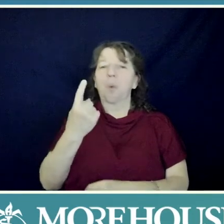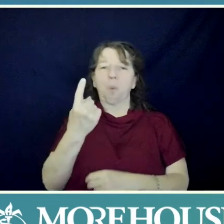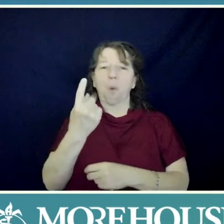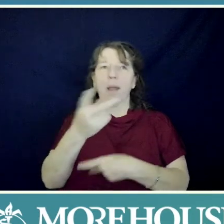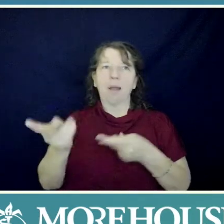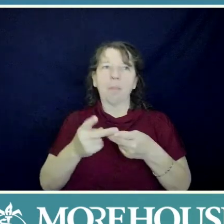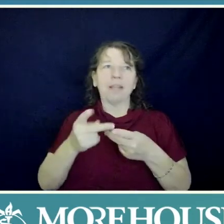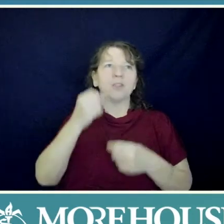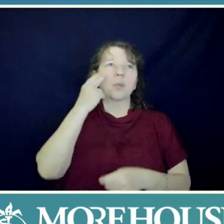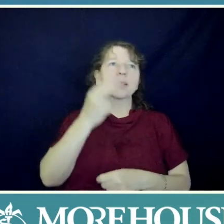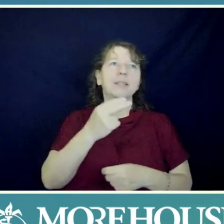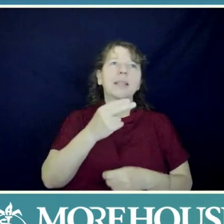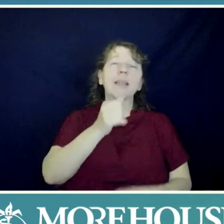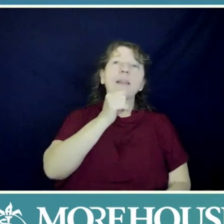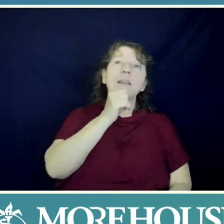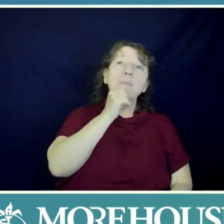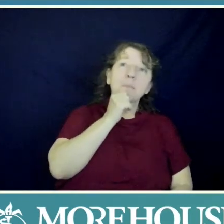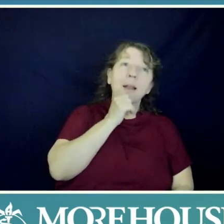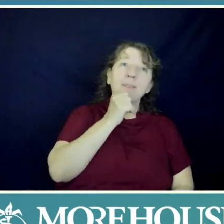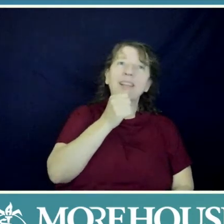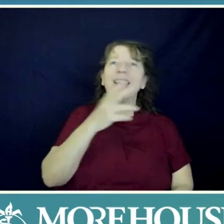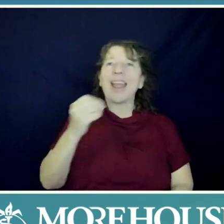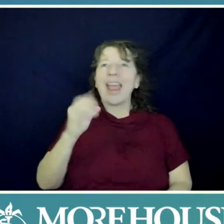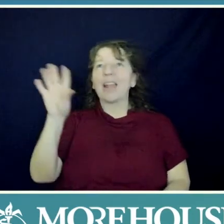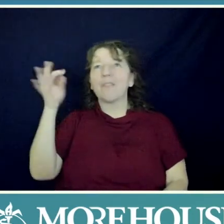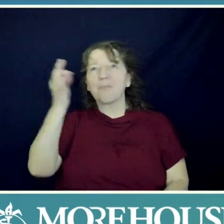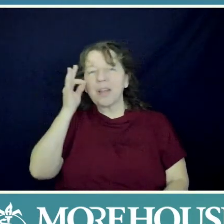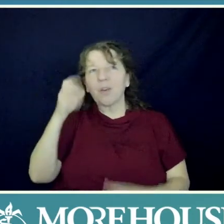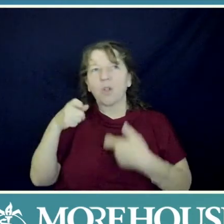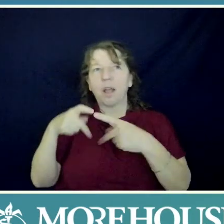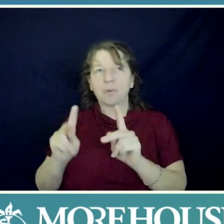private opportunities, and it's free to our investigators.